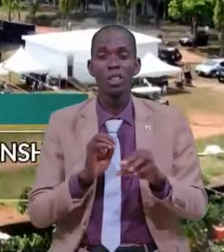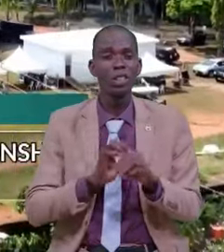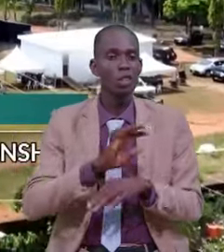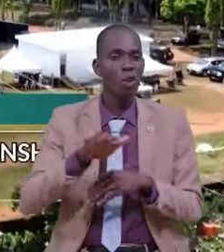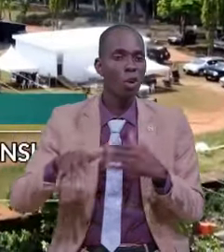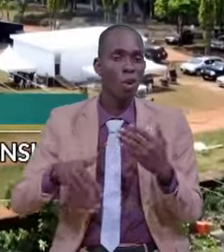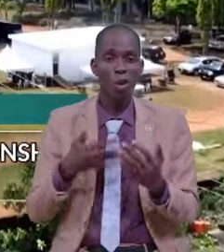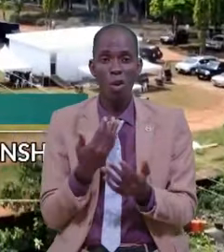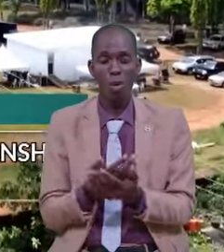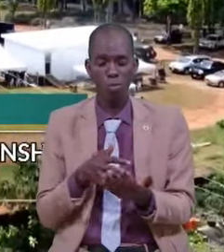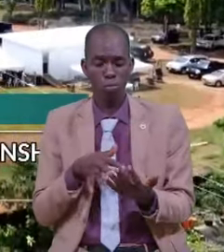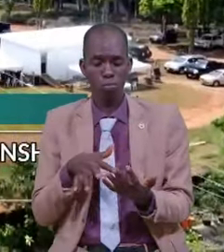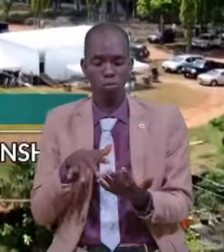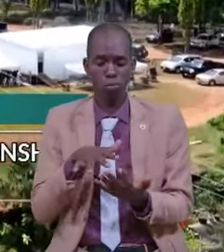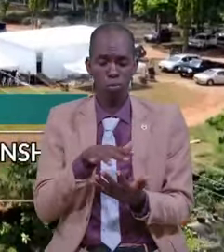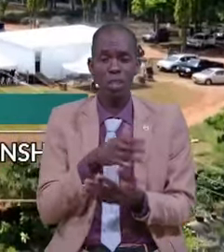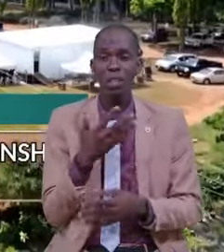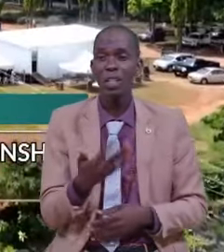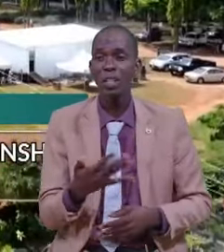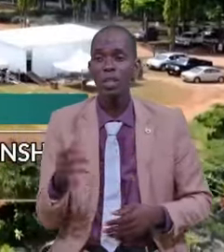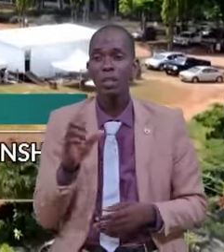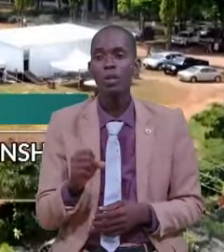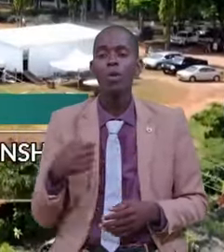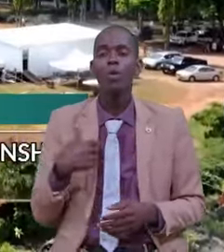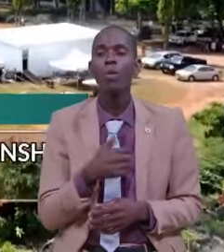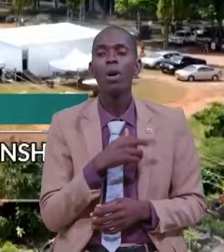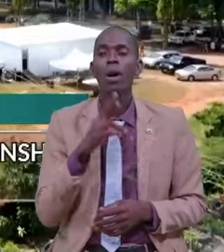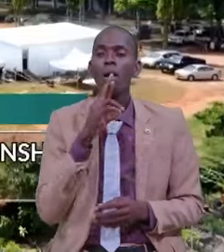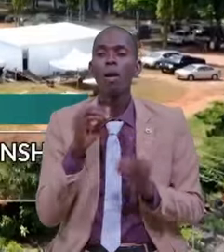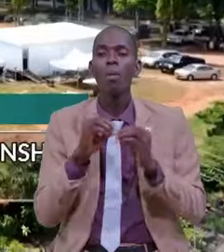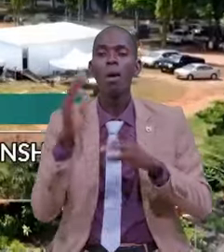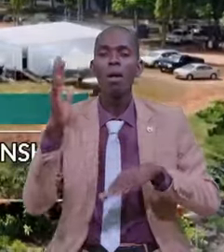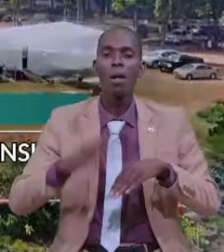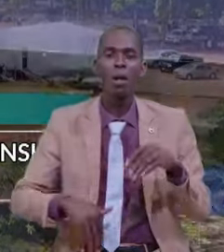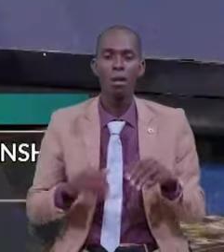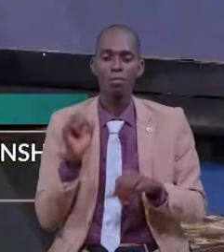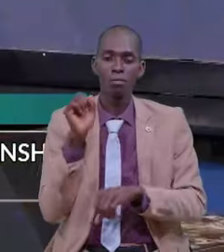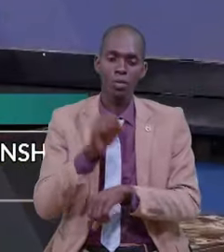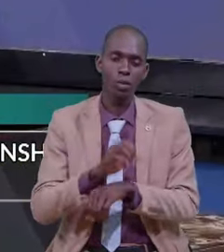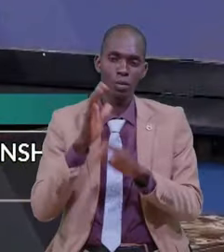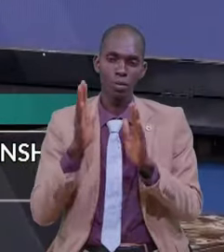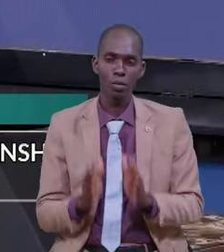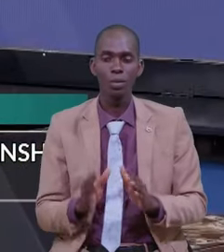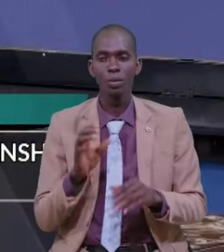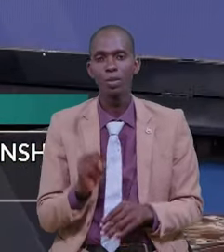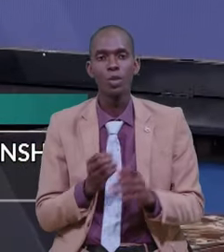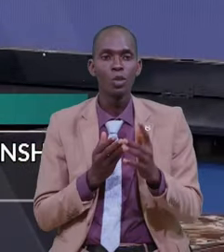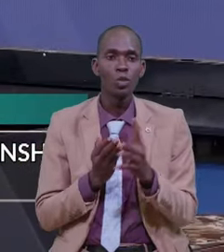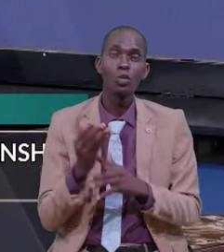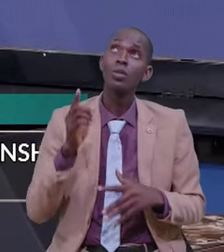all these things, we are more than conquerors through